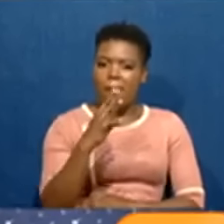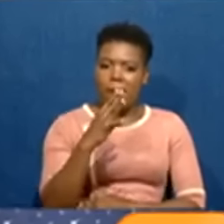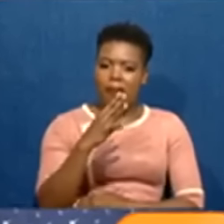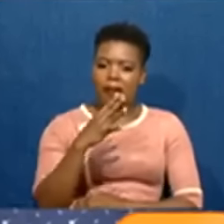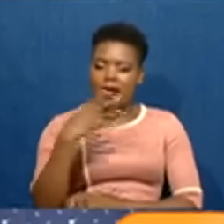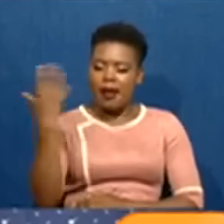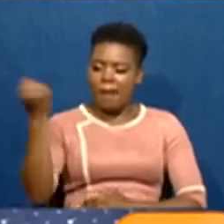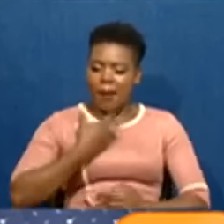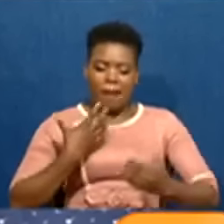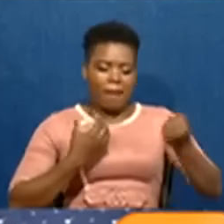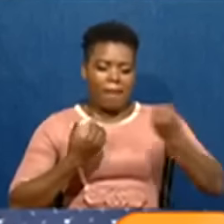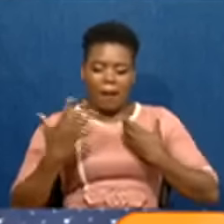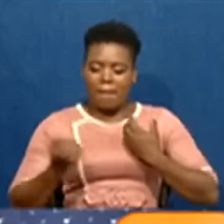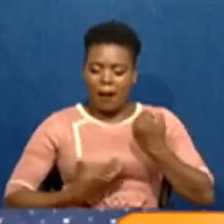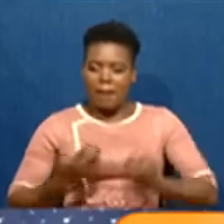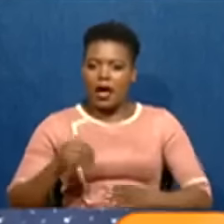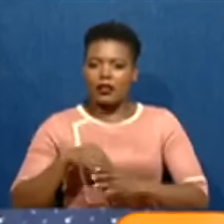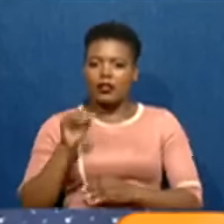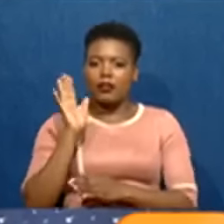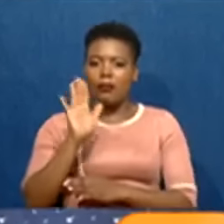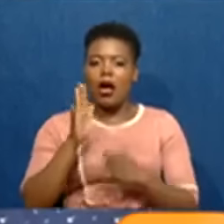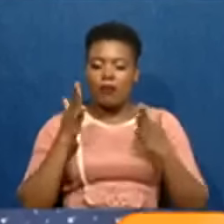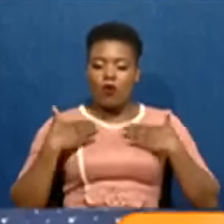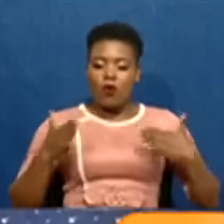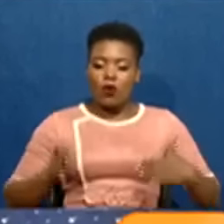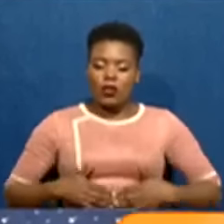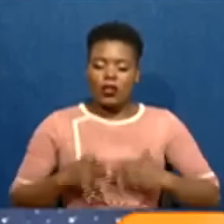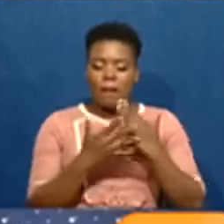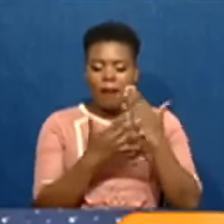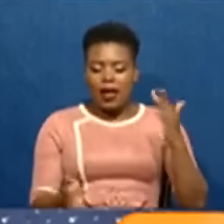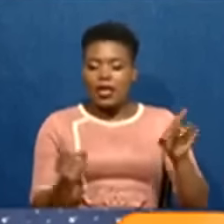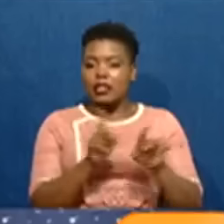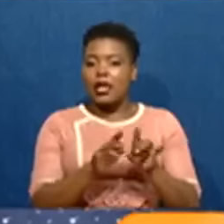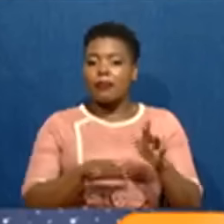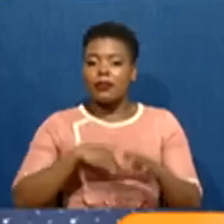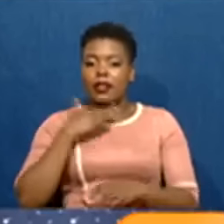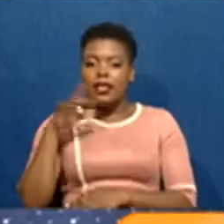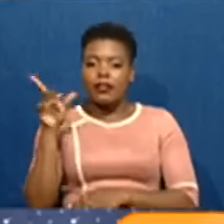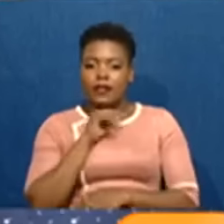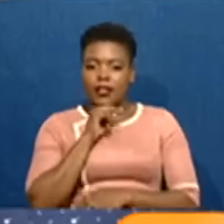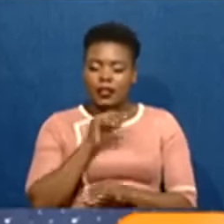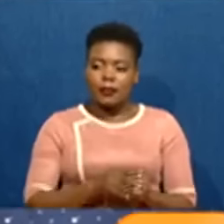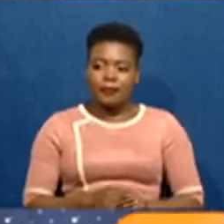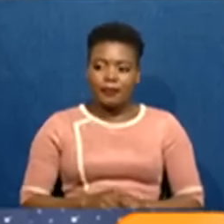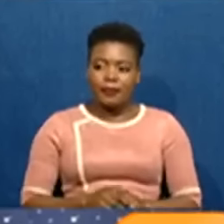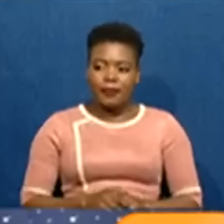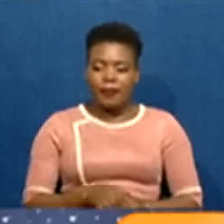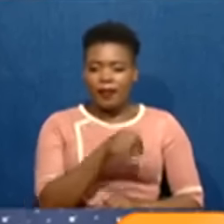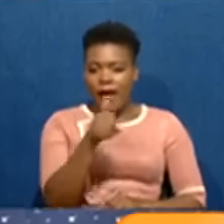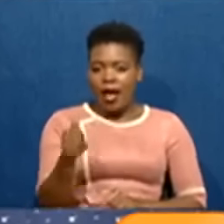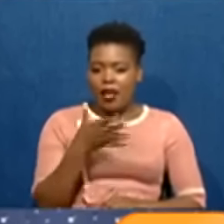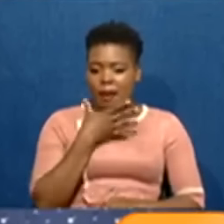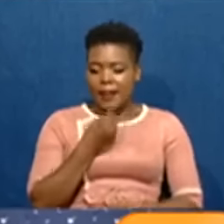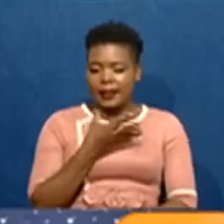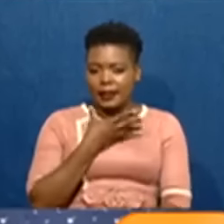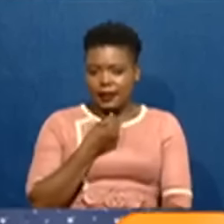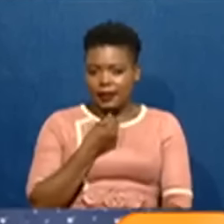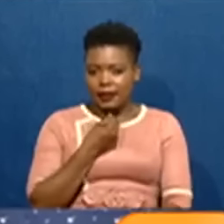had lodged in his body and he also had several injuries. The other man